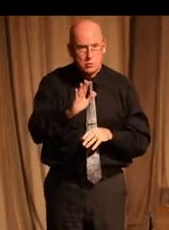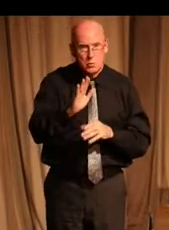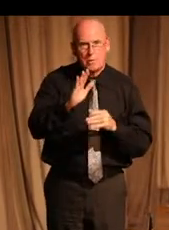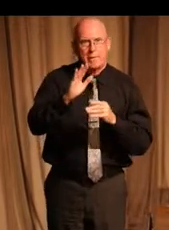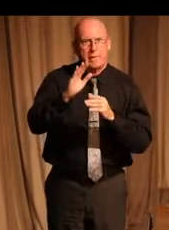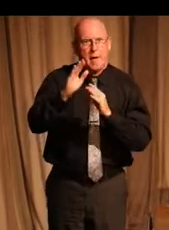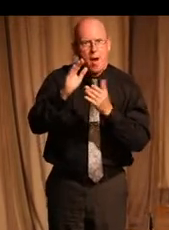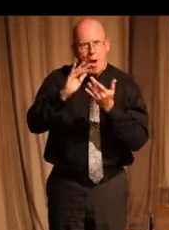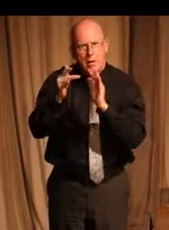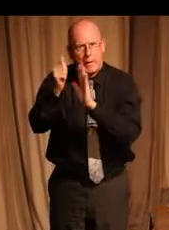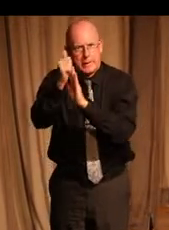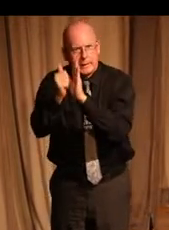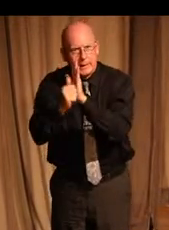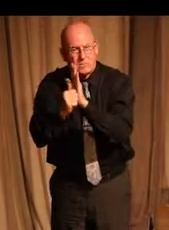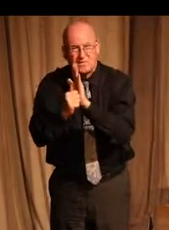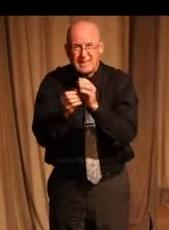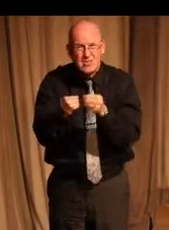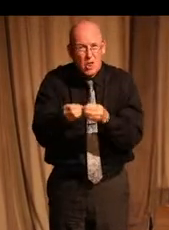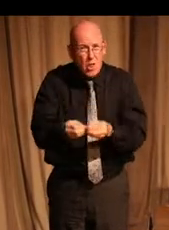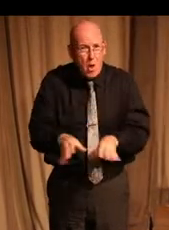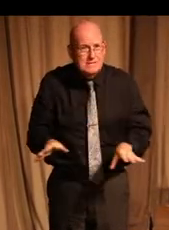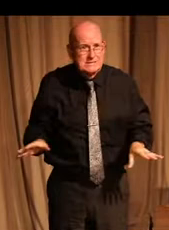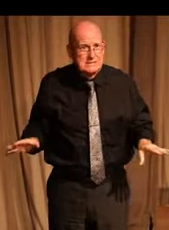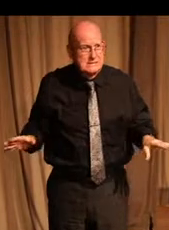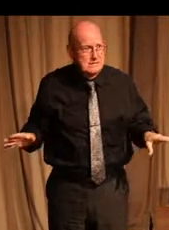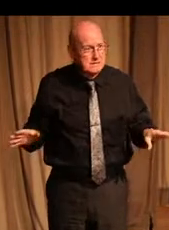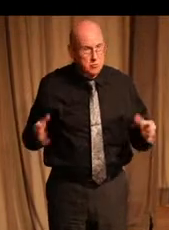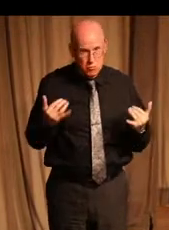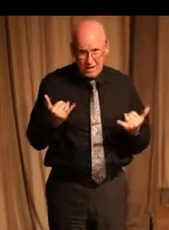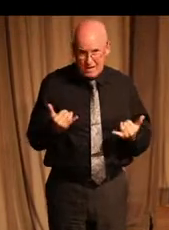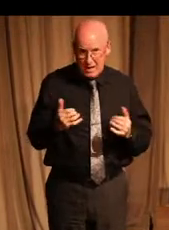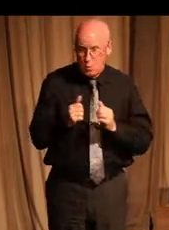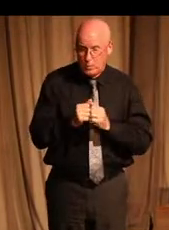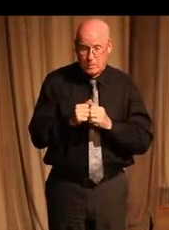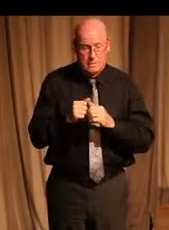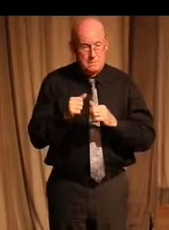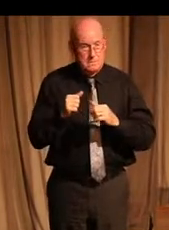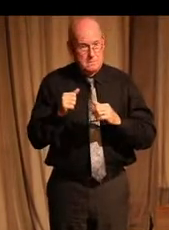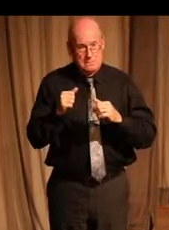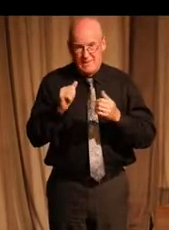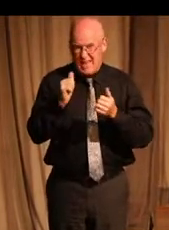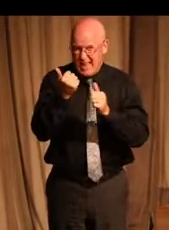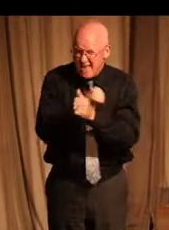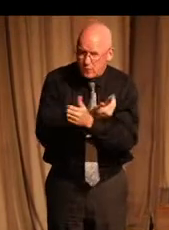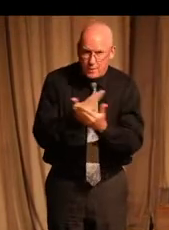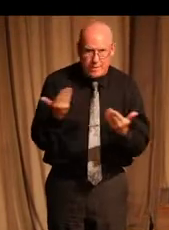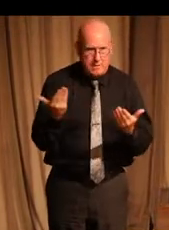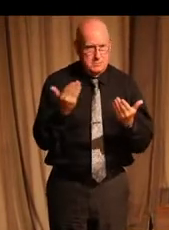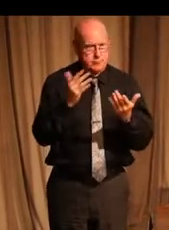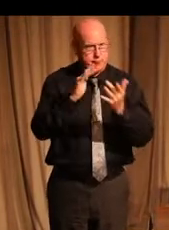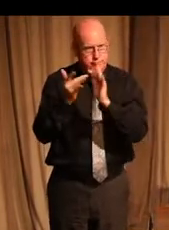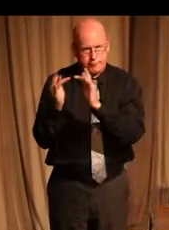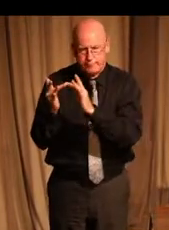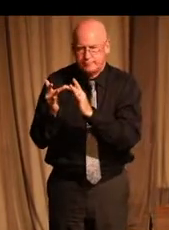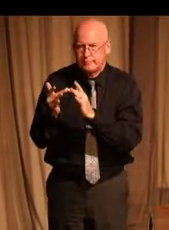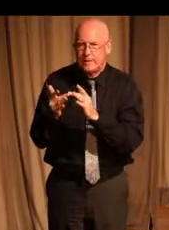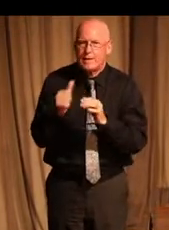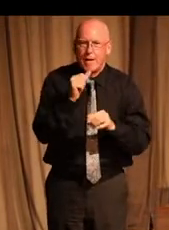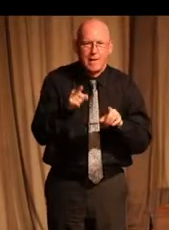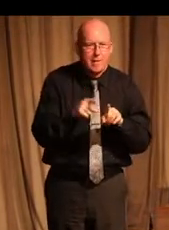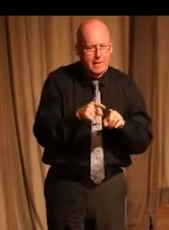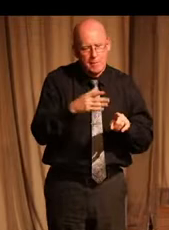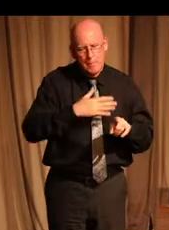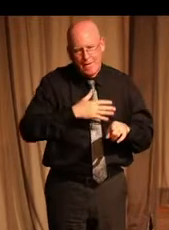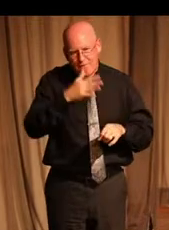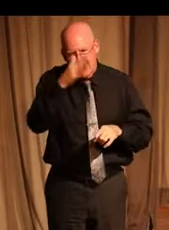whatever, then you lose a lot, I think, especially now in this digital world, in a way that it's not like, when my father passed away, I was in